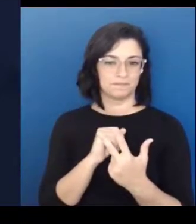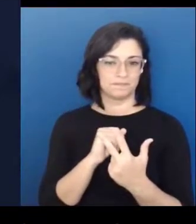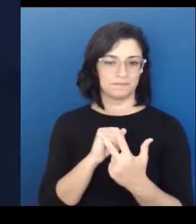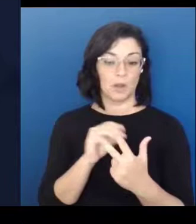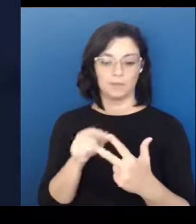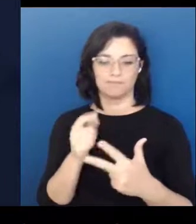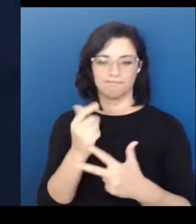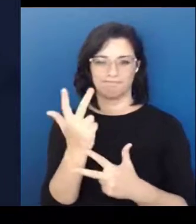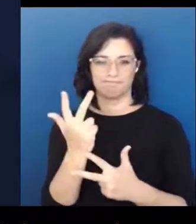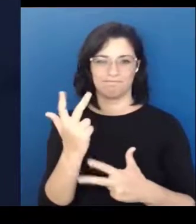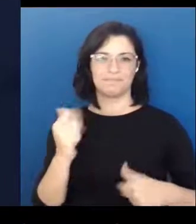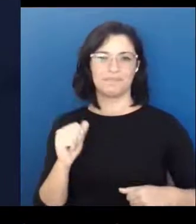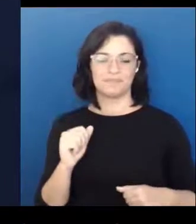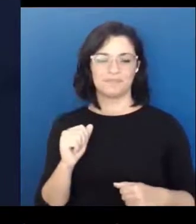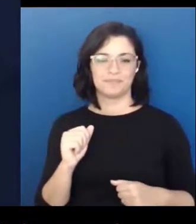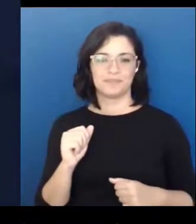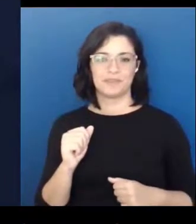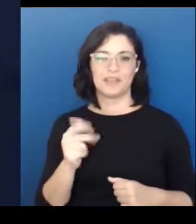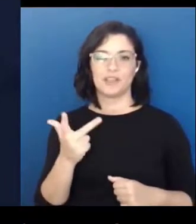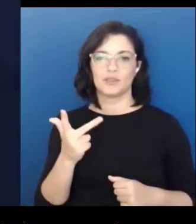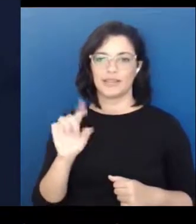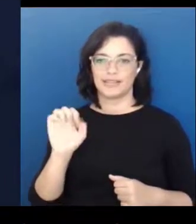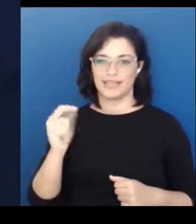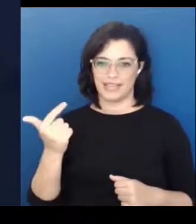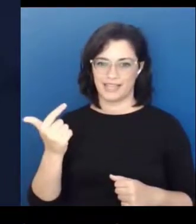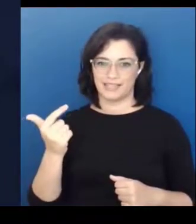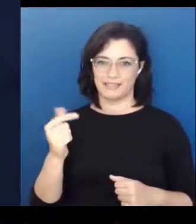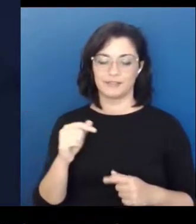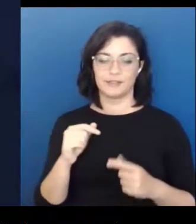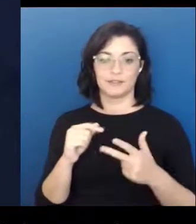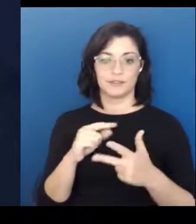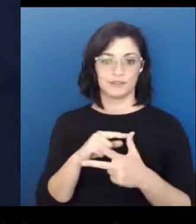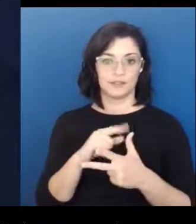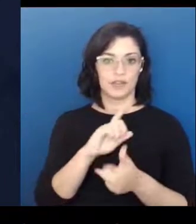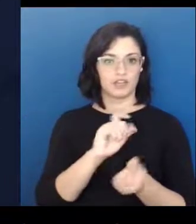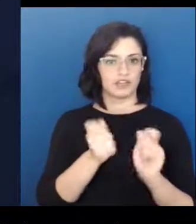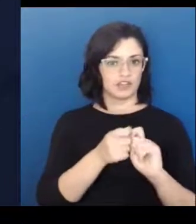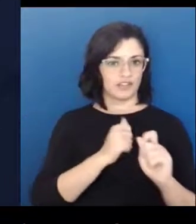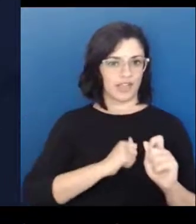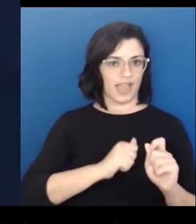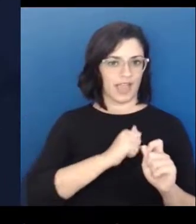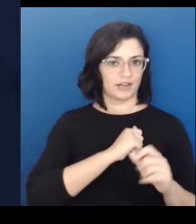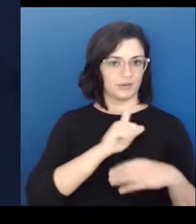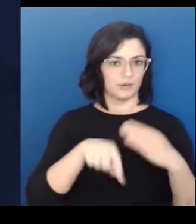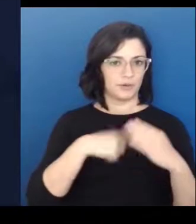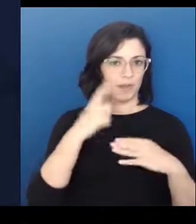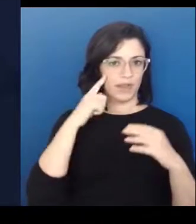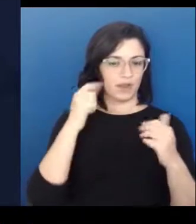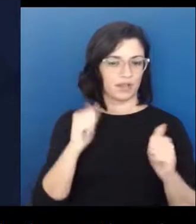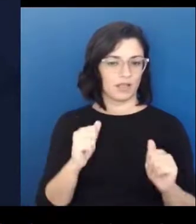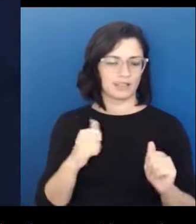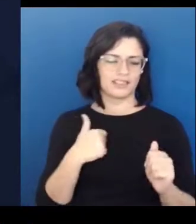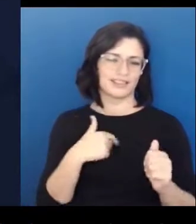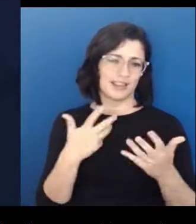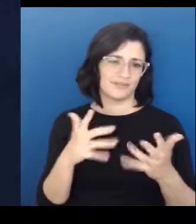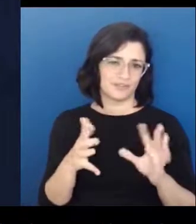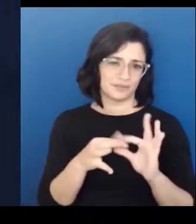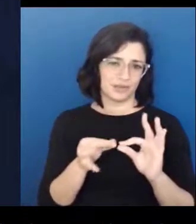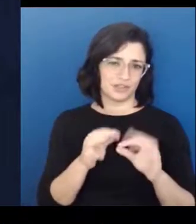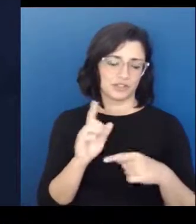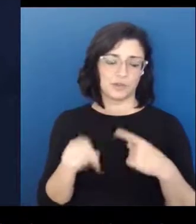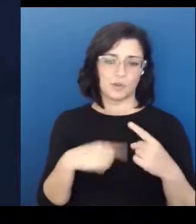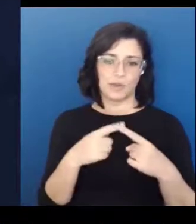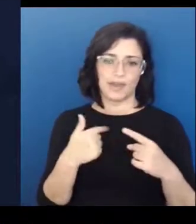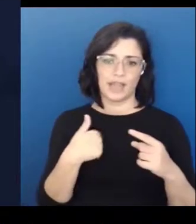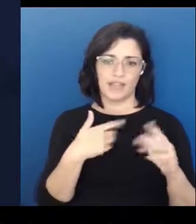first is changing our attitudes about hearing loss. Like I mentioned, when I shifted my goal,